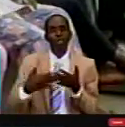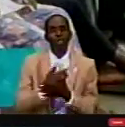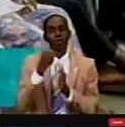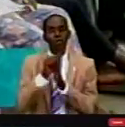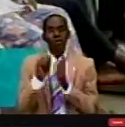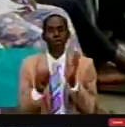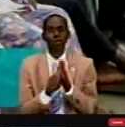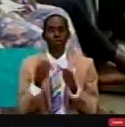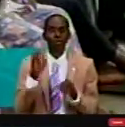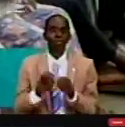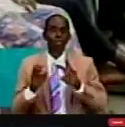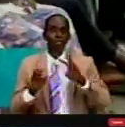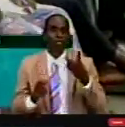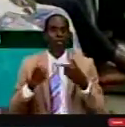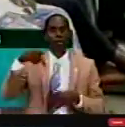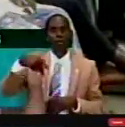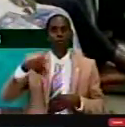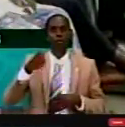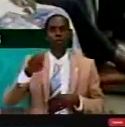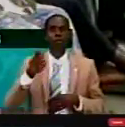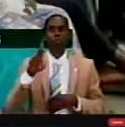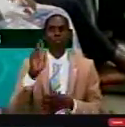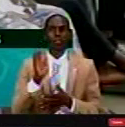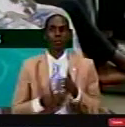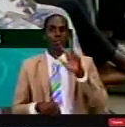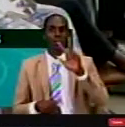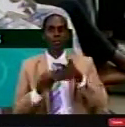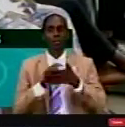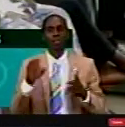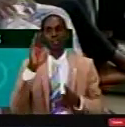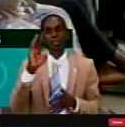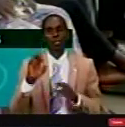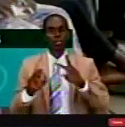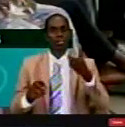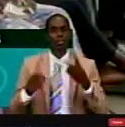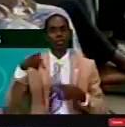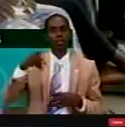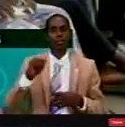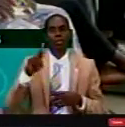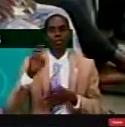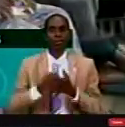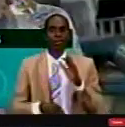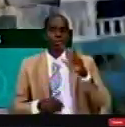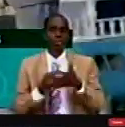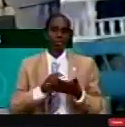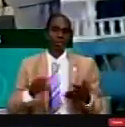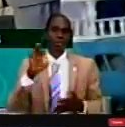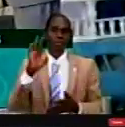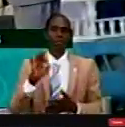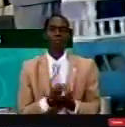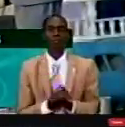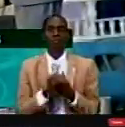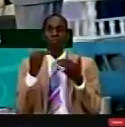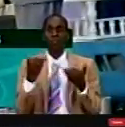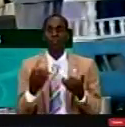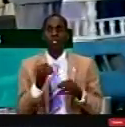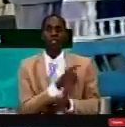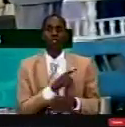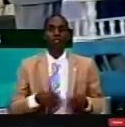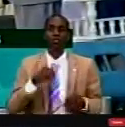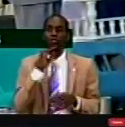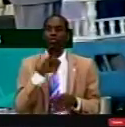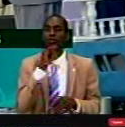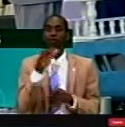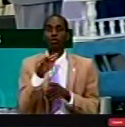3 a million there from verse 9 second Peter chapter 3 verse 9 the Lord is not slack concerned his